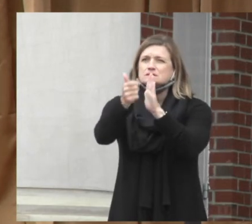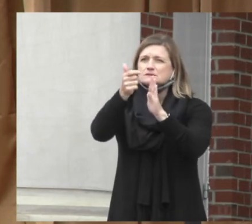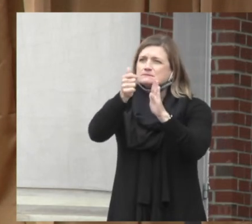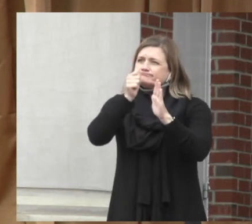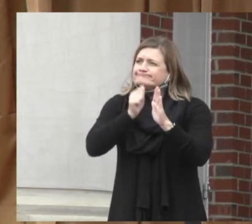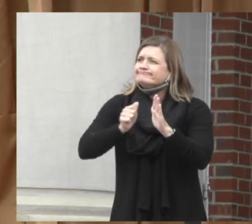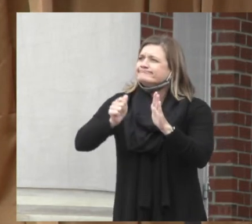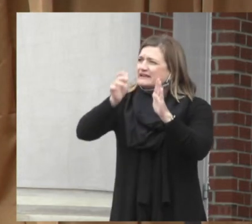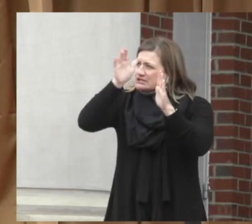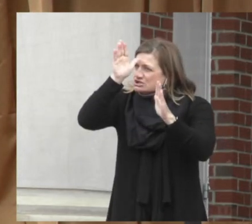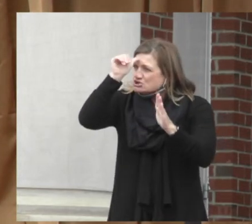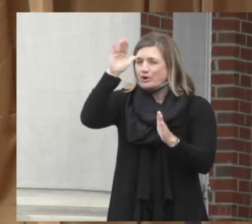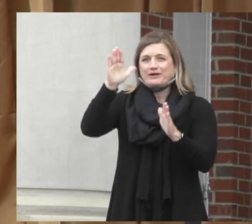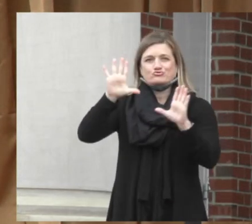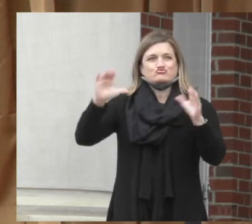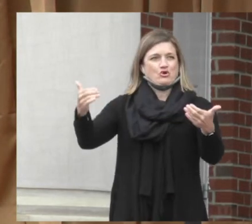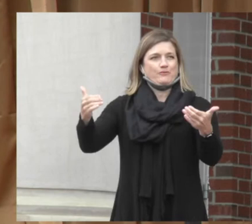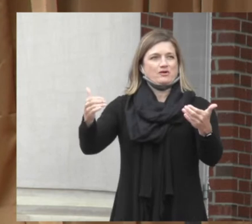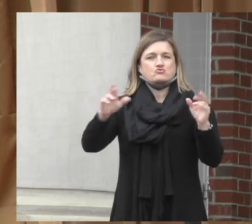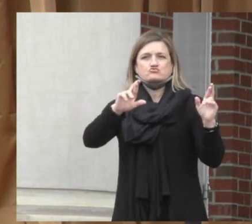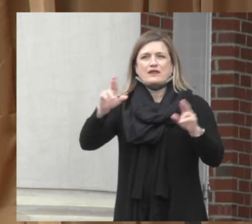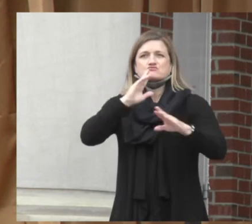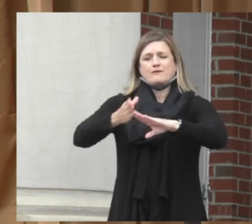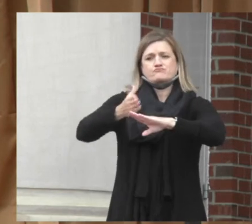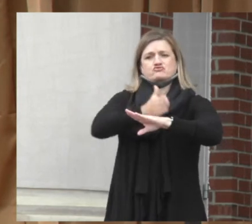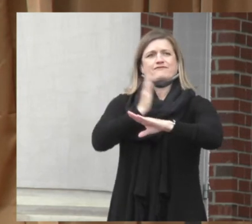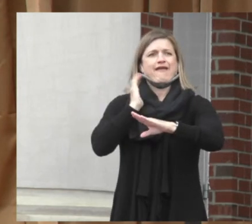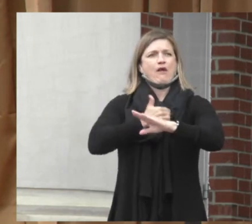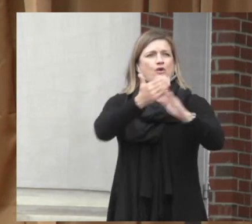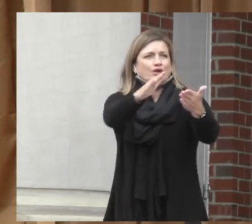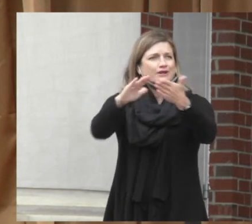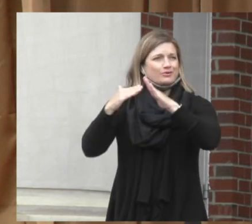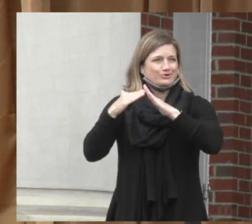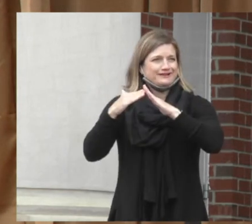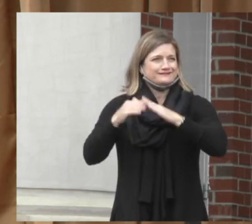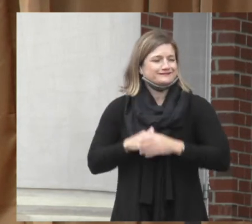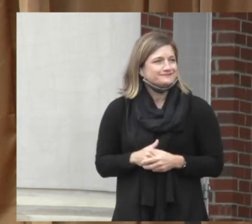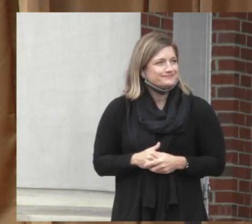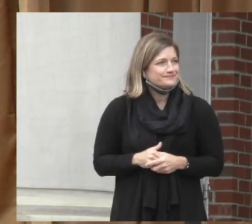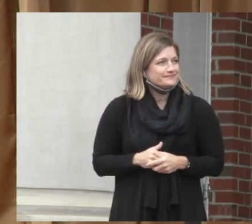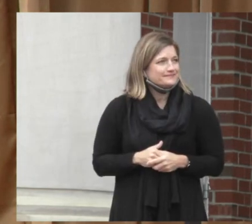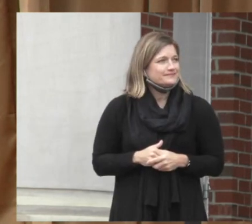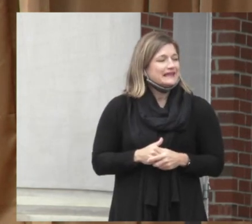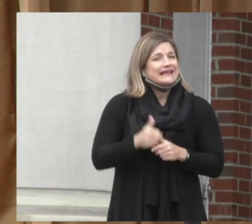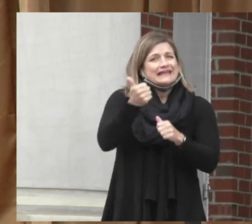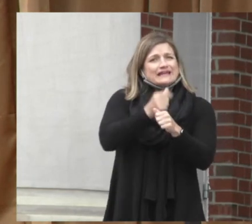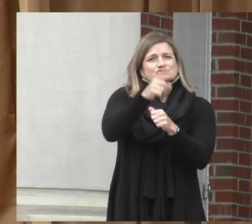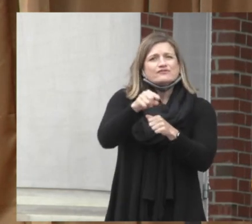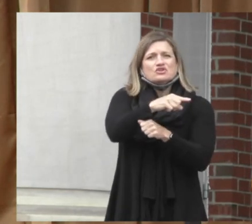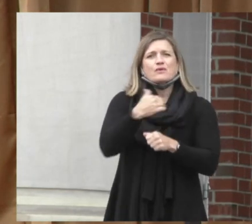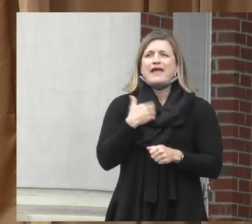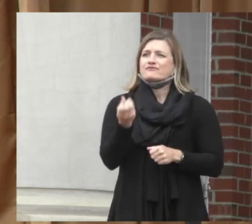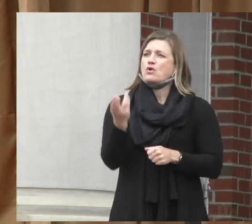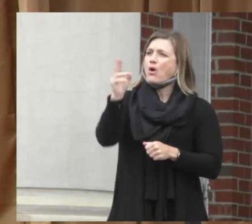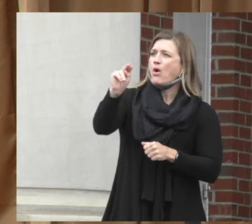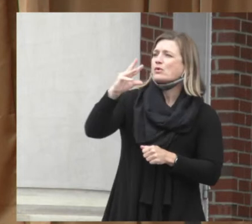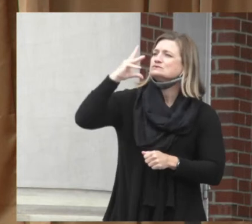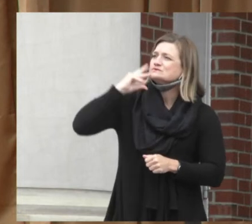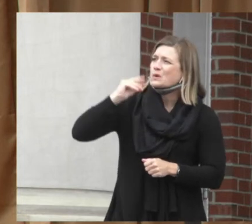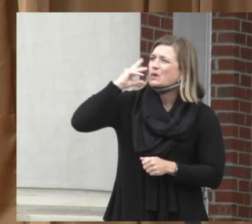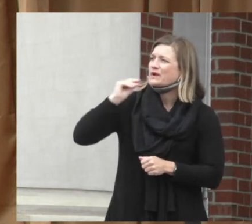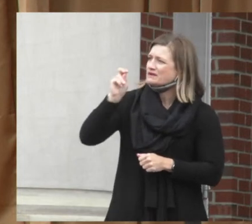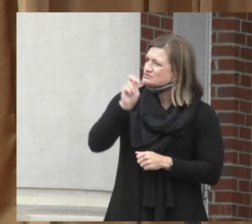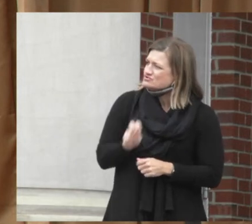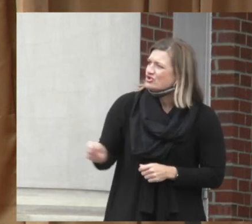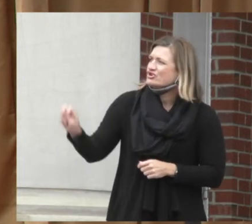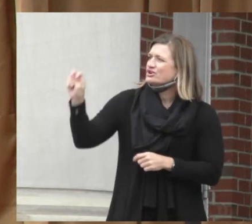pipeline, ready to make this community an even better place to live and work. Each of you has a story to tell, and I encourage